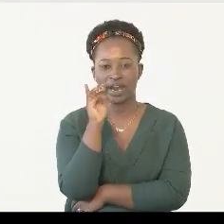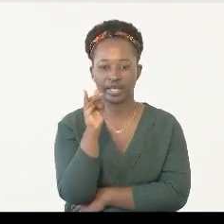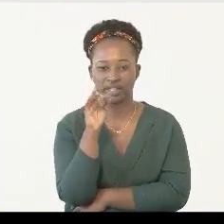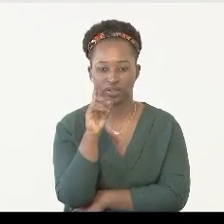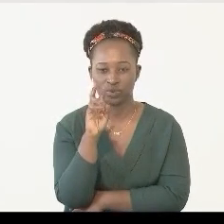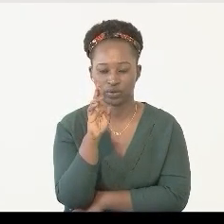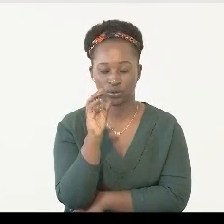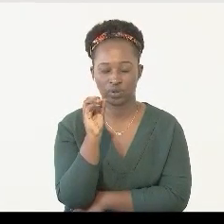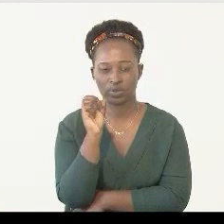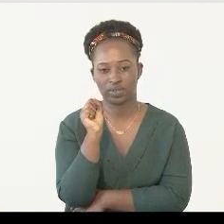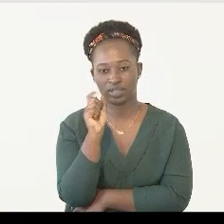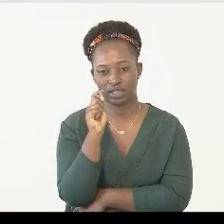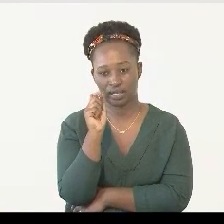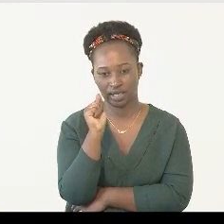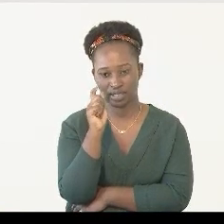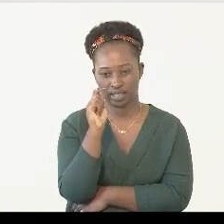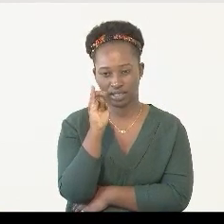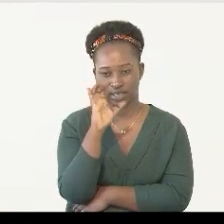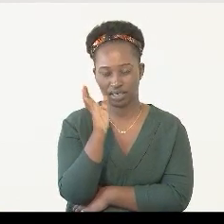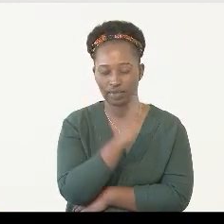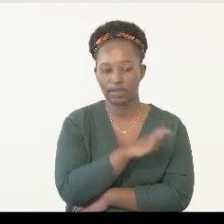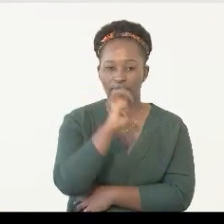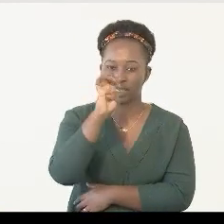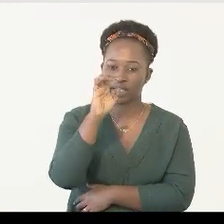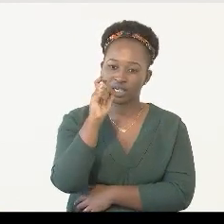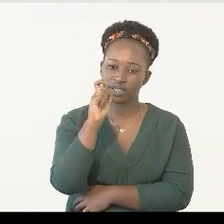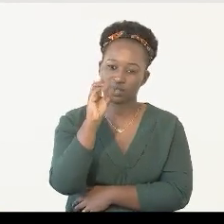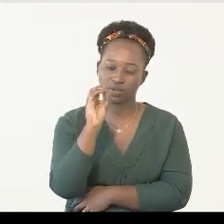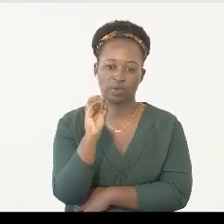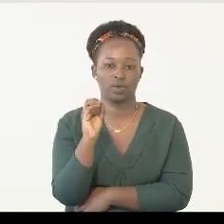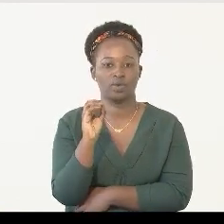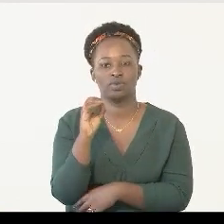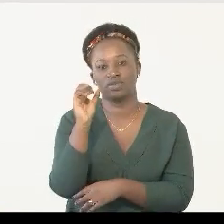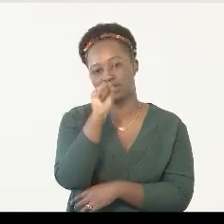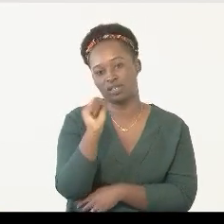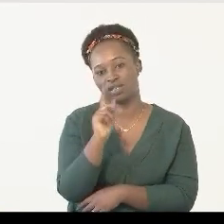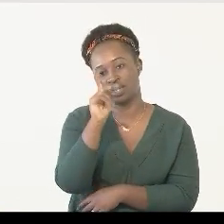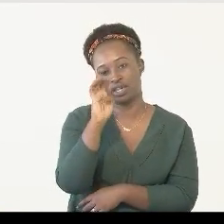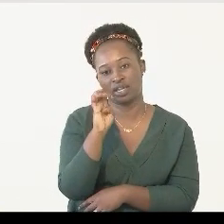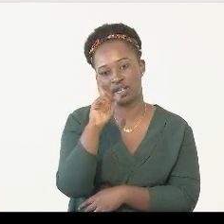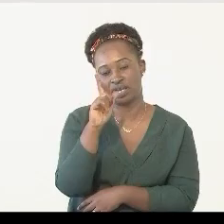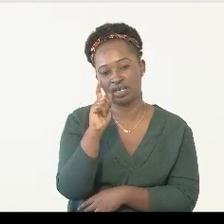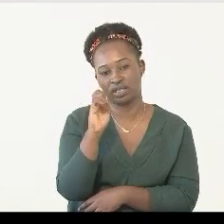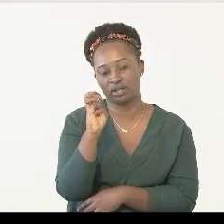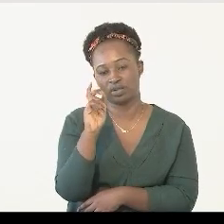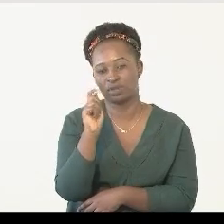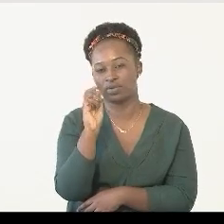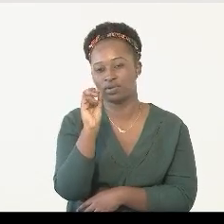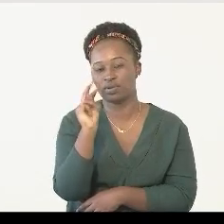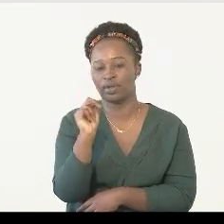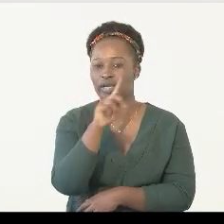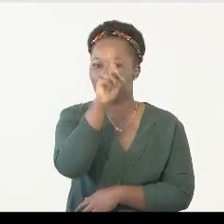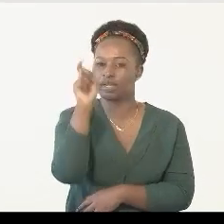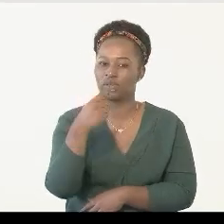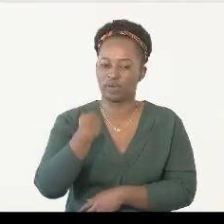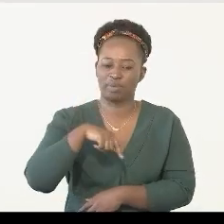endoskeleton. Students, how many types of skeletons do we have in living organisms?